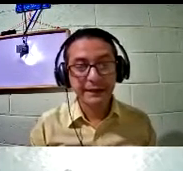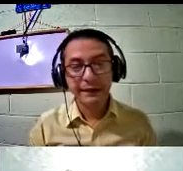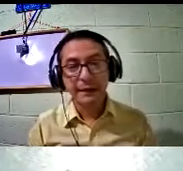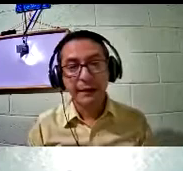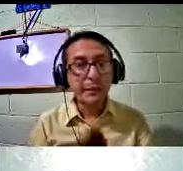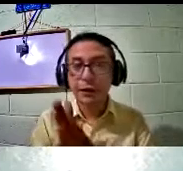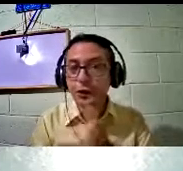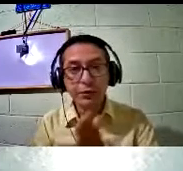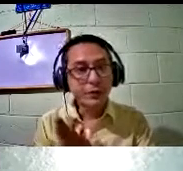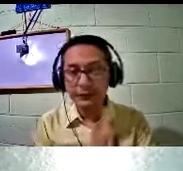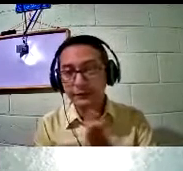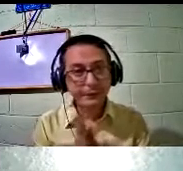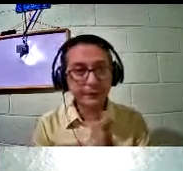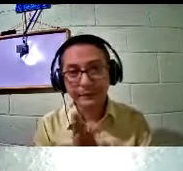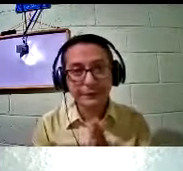That's nice. A barbecue.